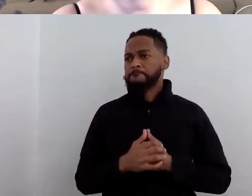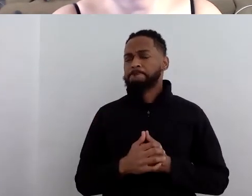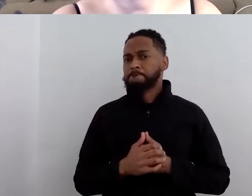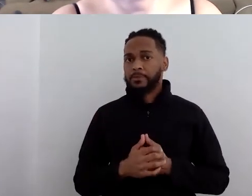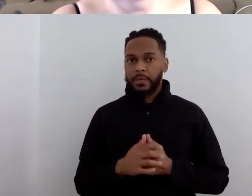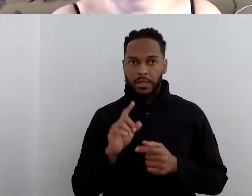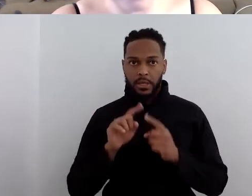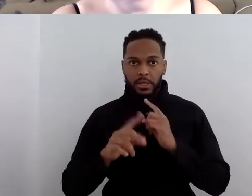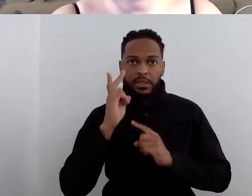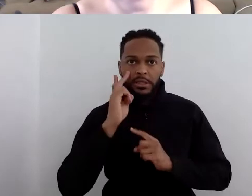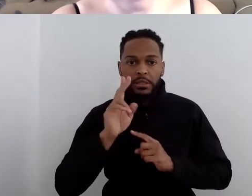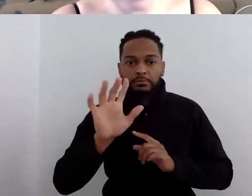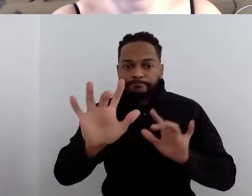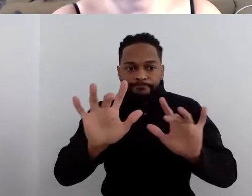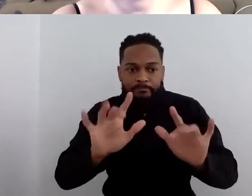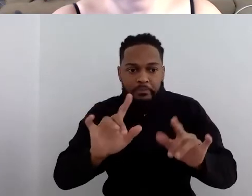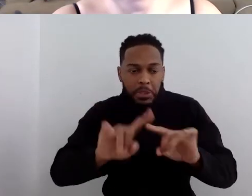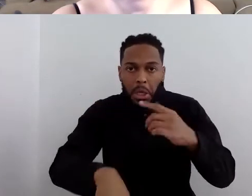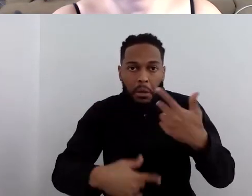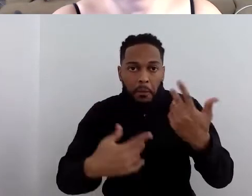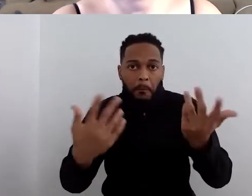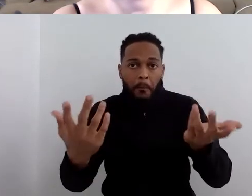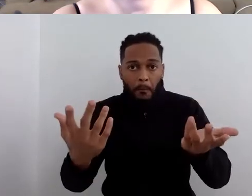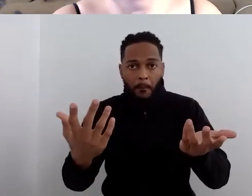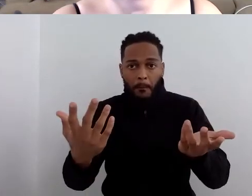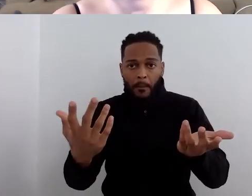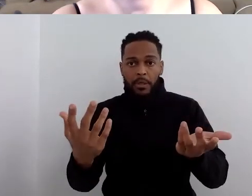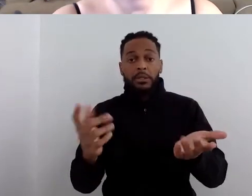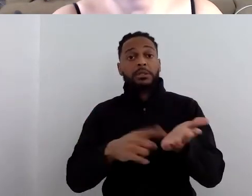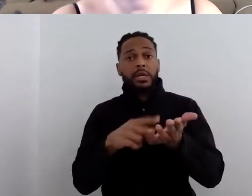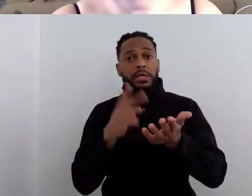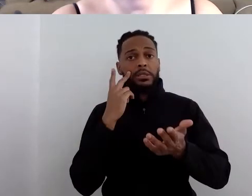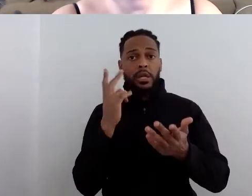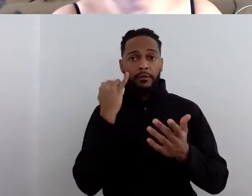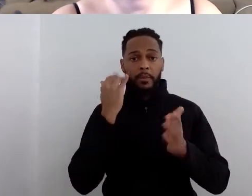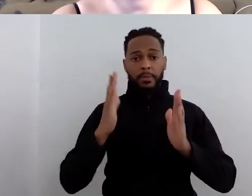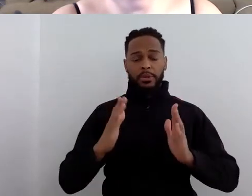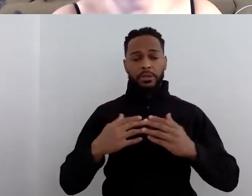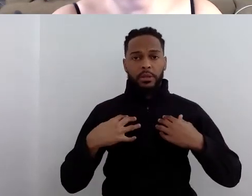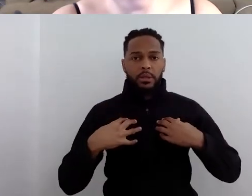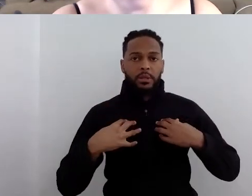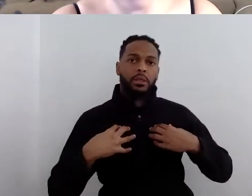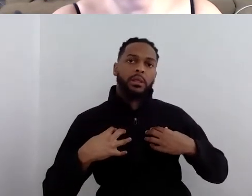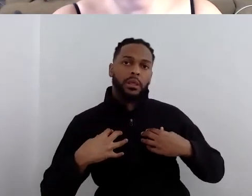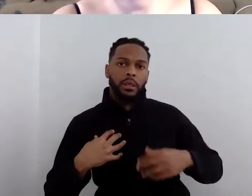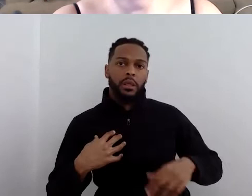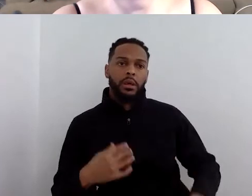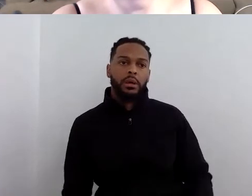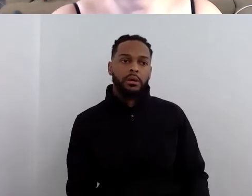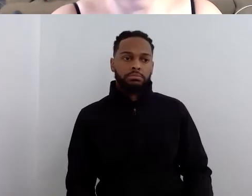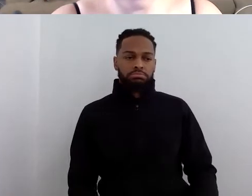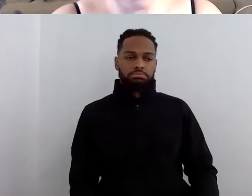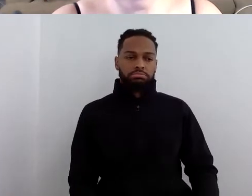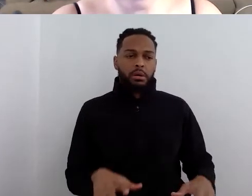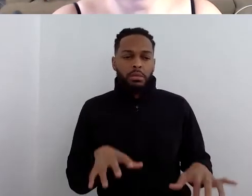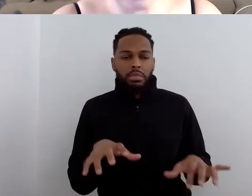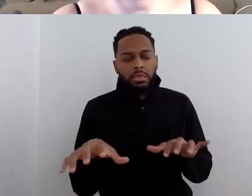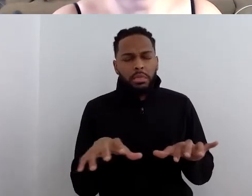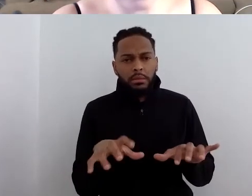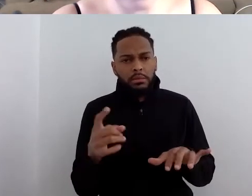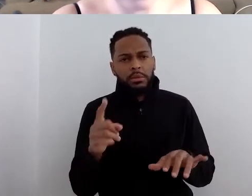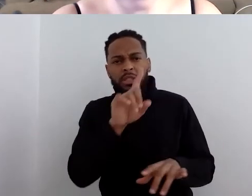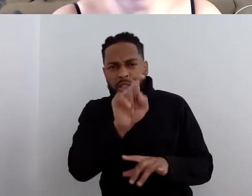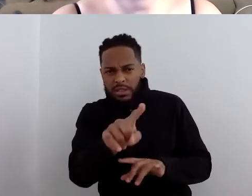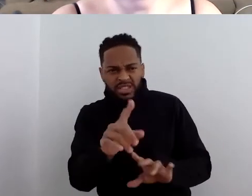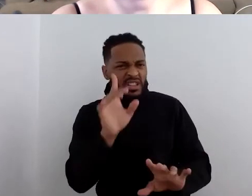you. Sometimes I see you, the way you're moving or the way you're sitting, I feel something is off, and I can ask about that. Over